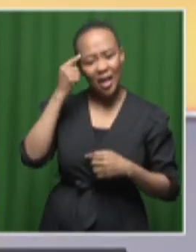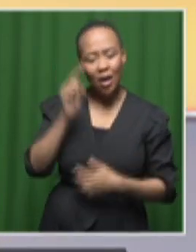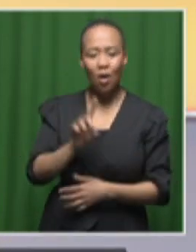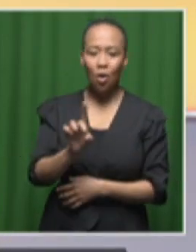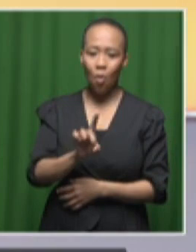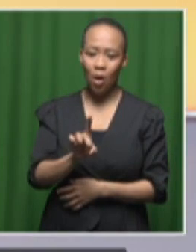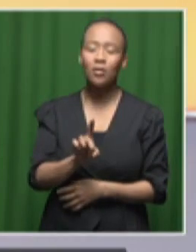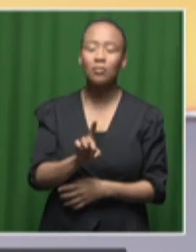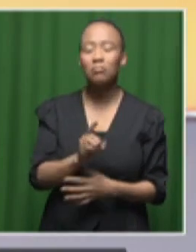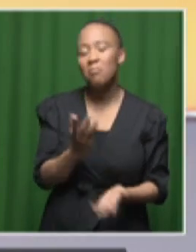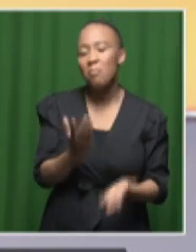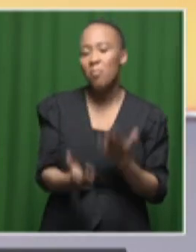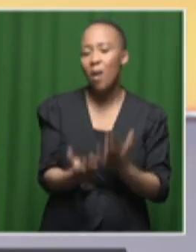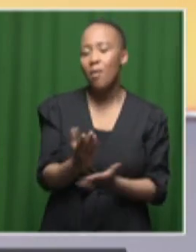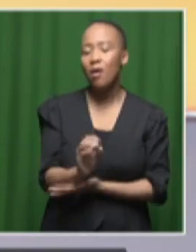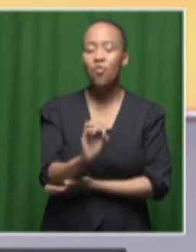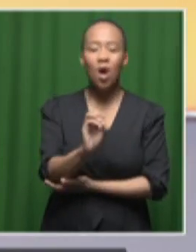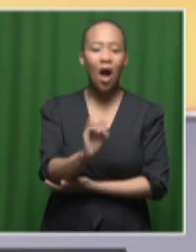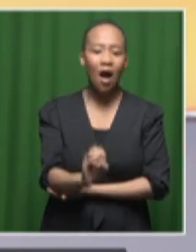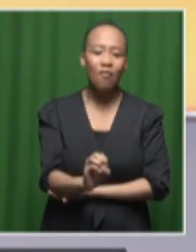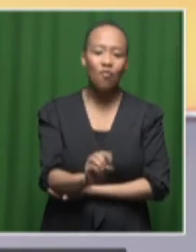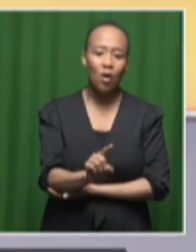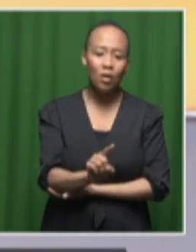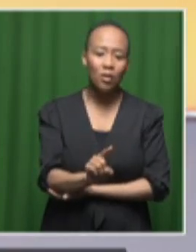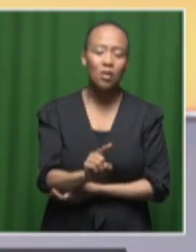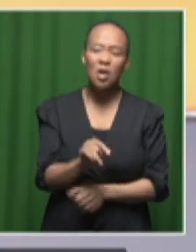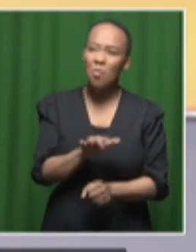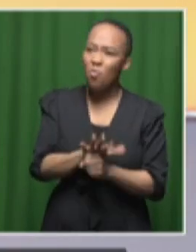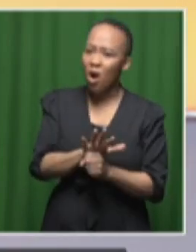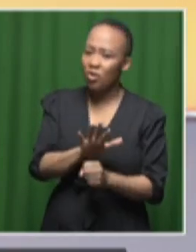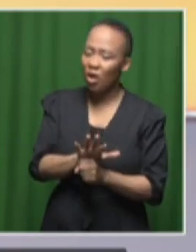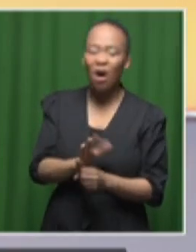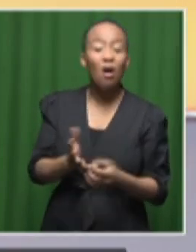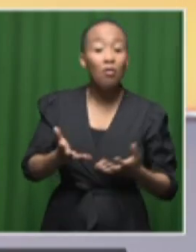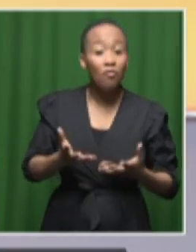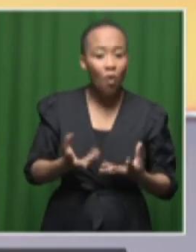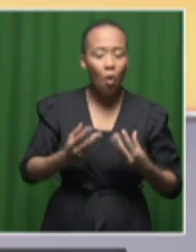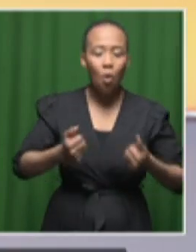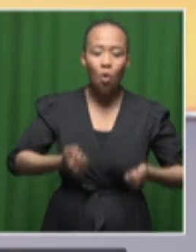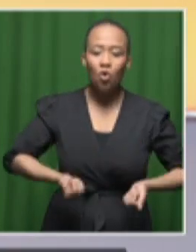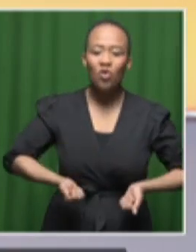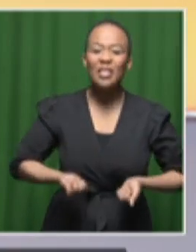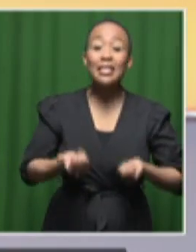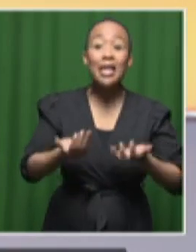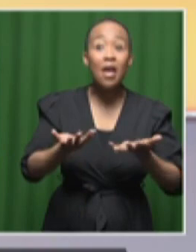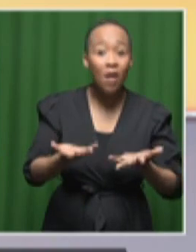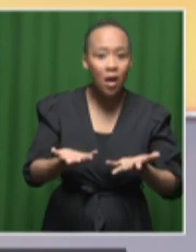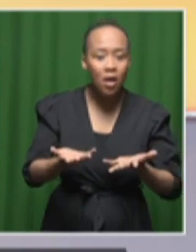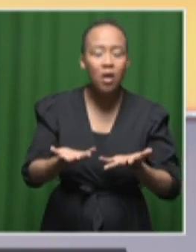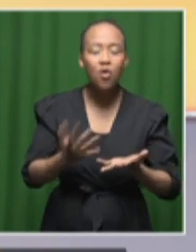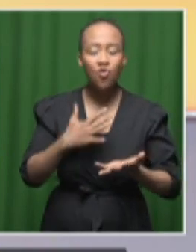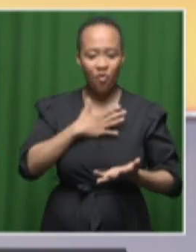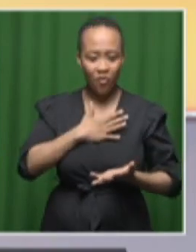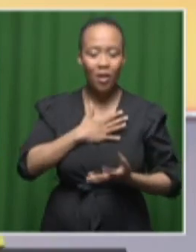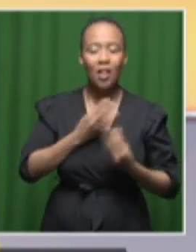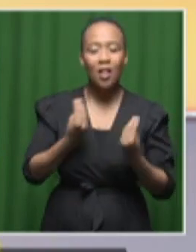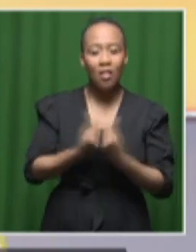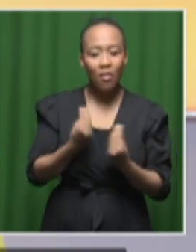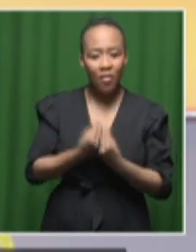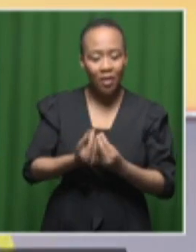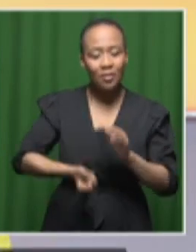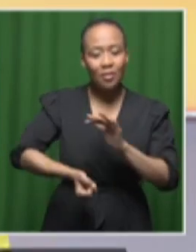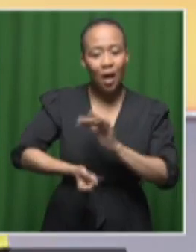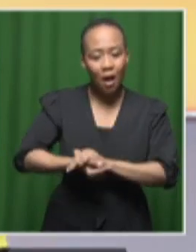don't have that kind of pressure on delivery, things just move a bit more slowly. So yes, we do see